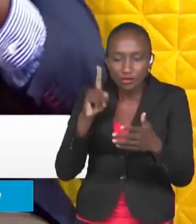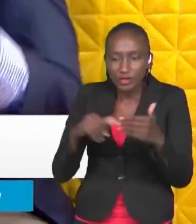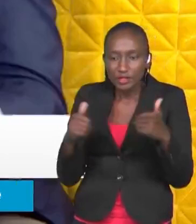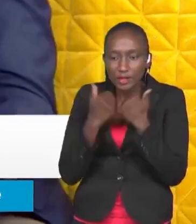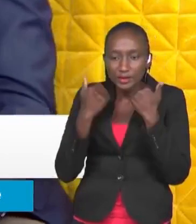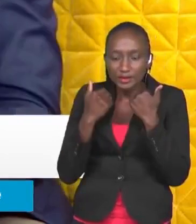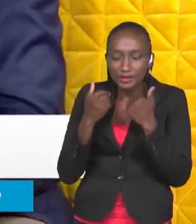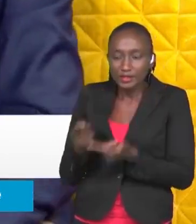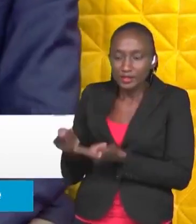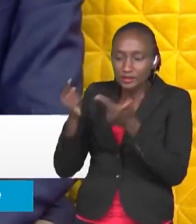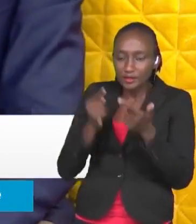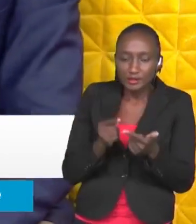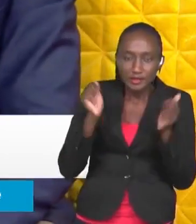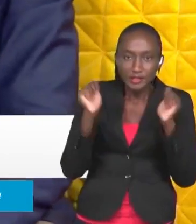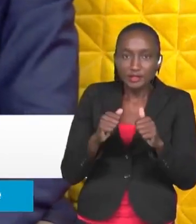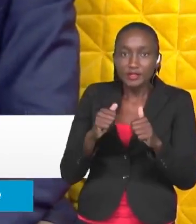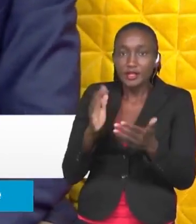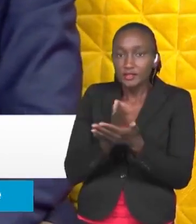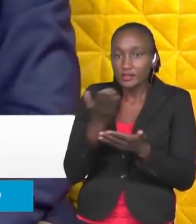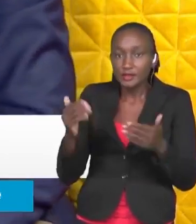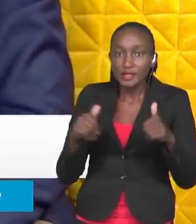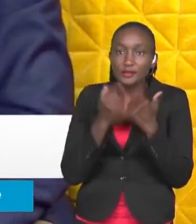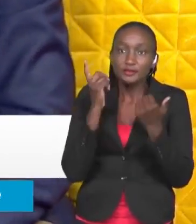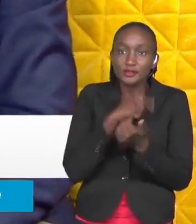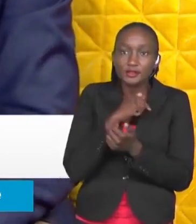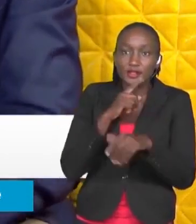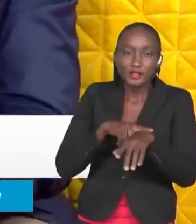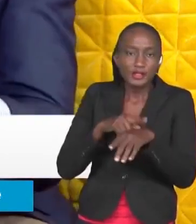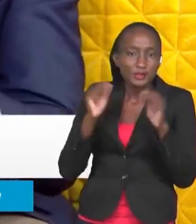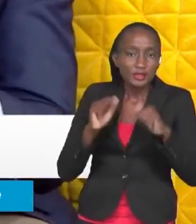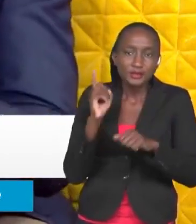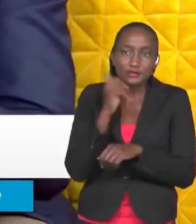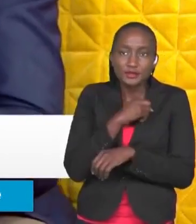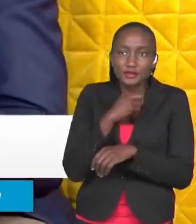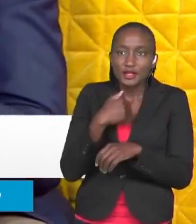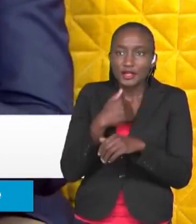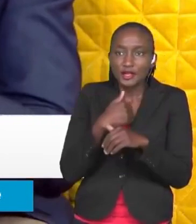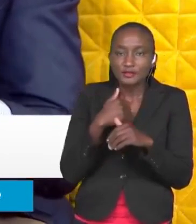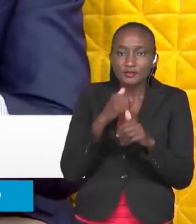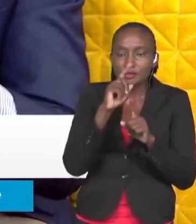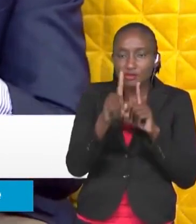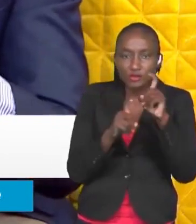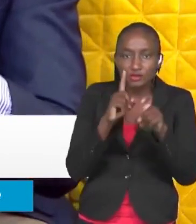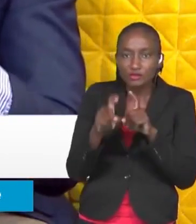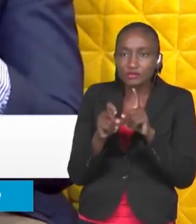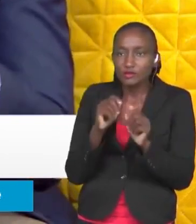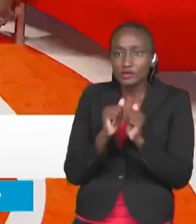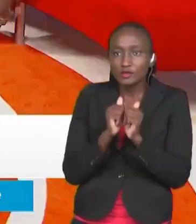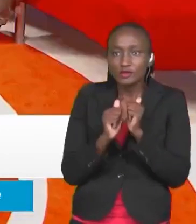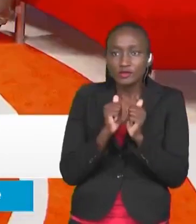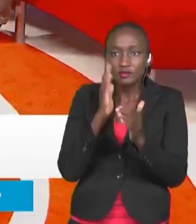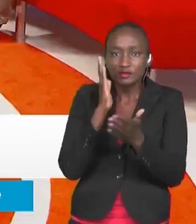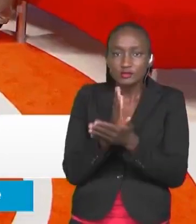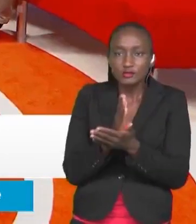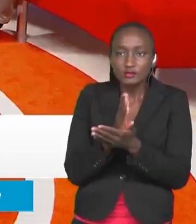comes out to say what happened. Now, when she comes out, there's some gaps when now the